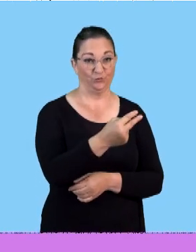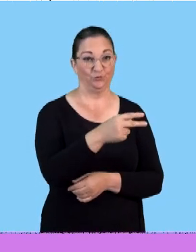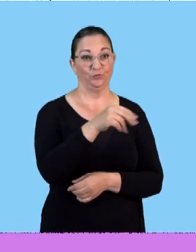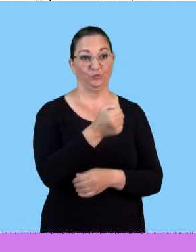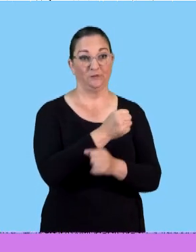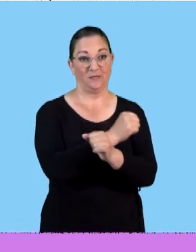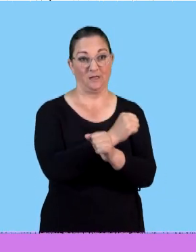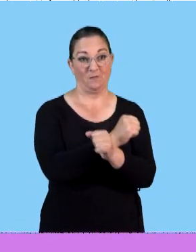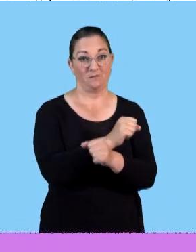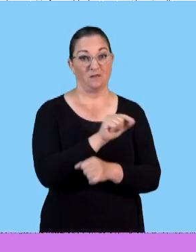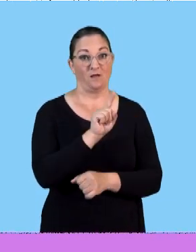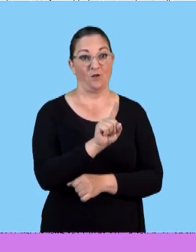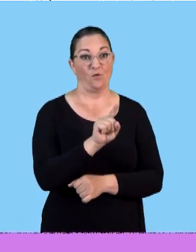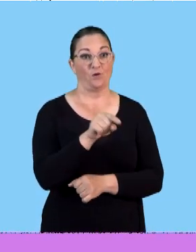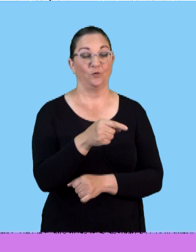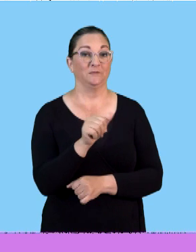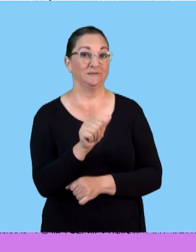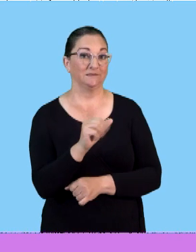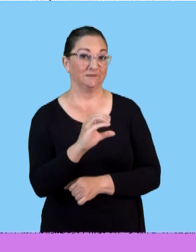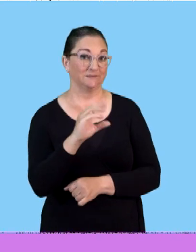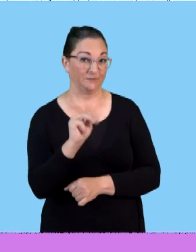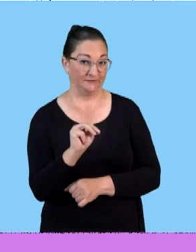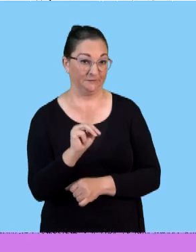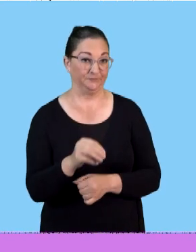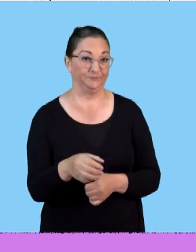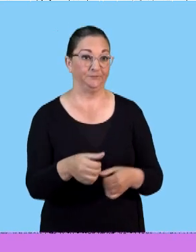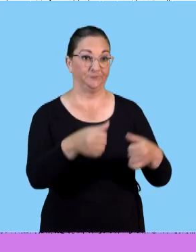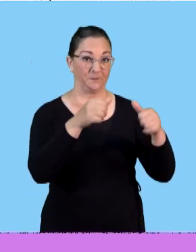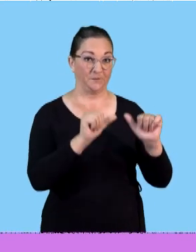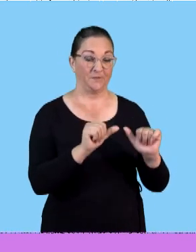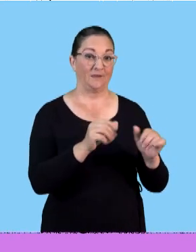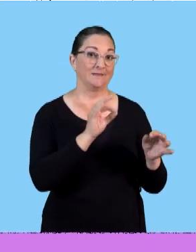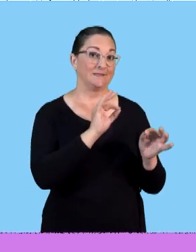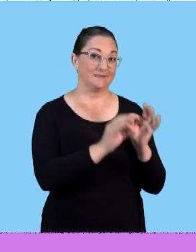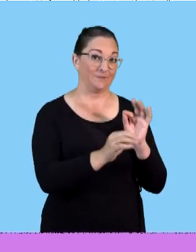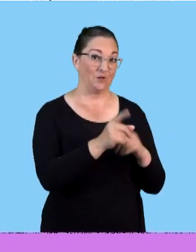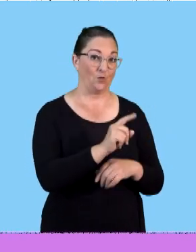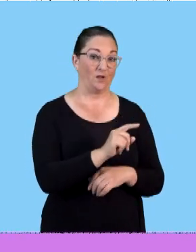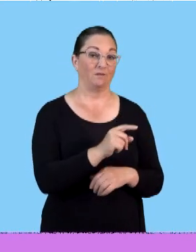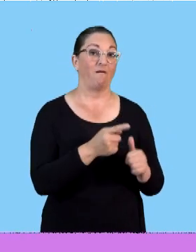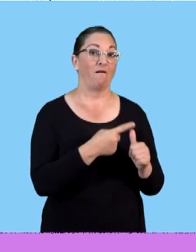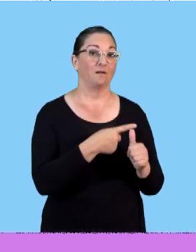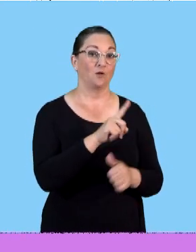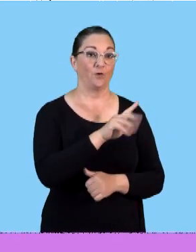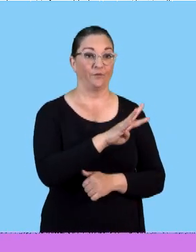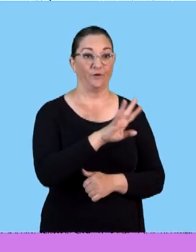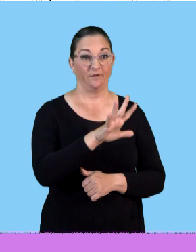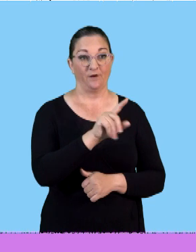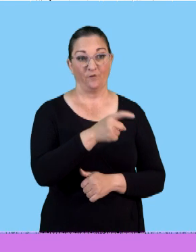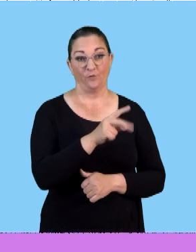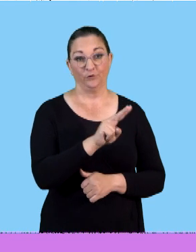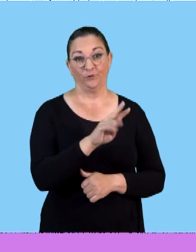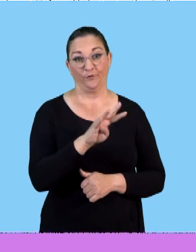my radius, and thereafter I've multiplied that with my height of 1.6 centimeters. After simplifying that, I got an answer